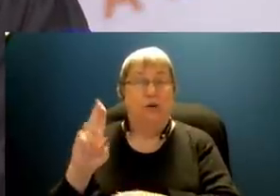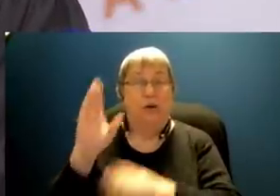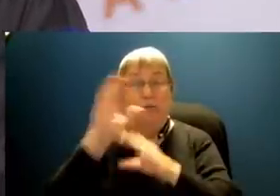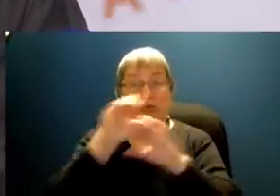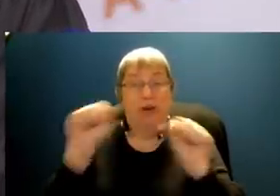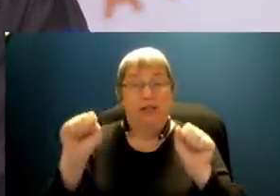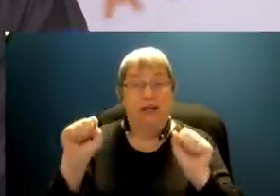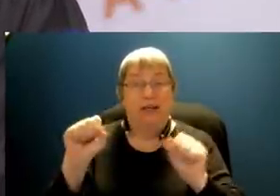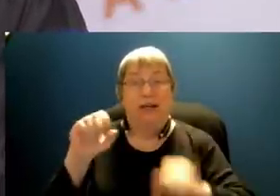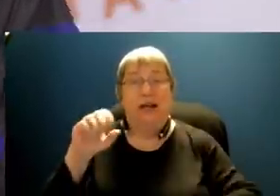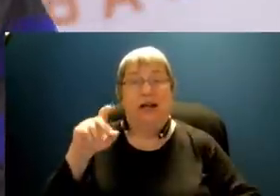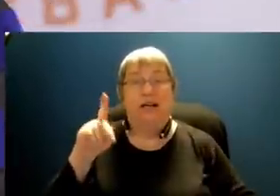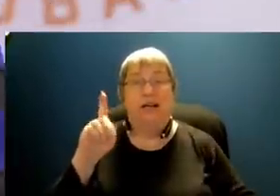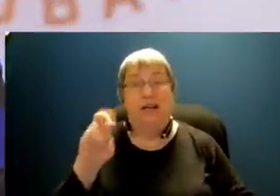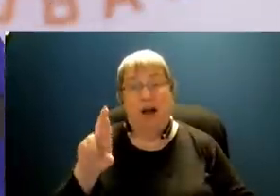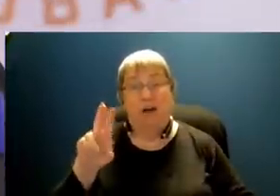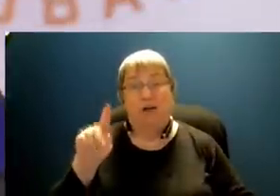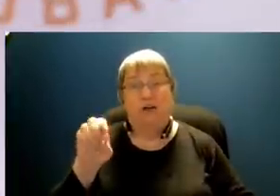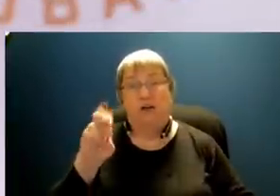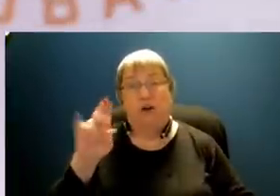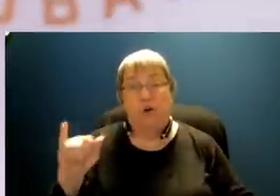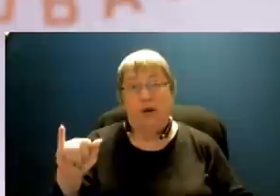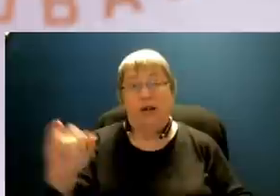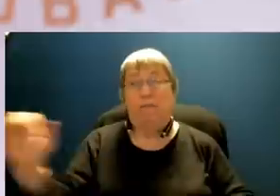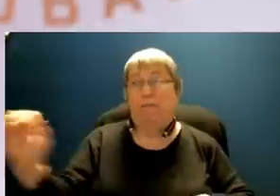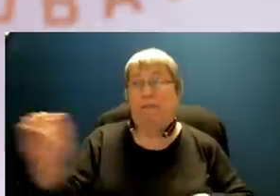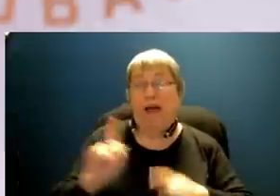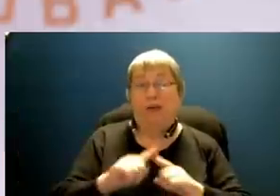for the official conferring of the degrees.